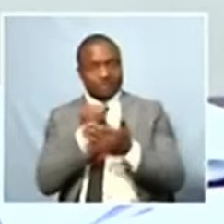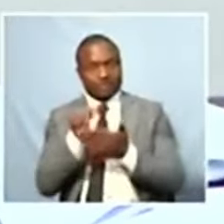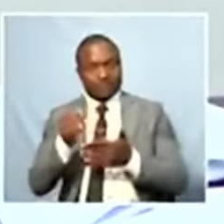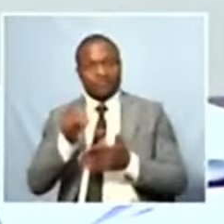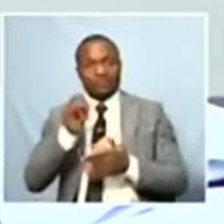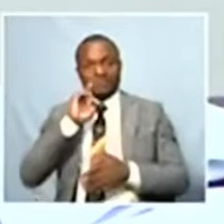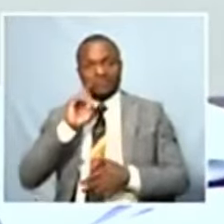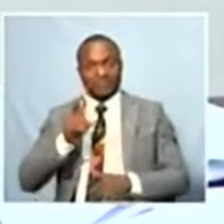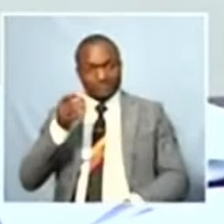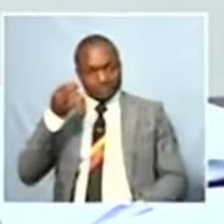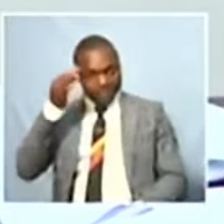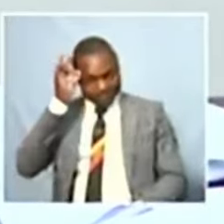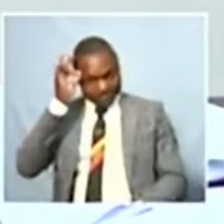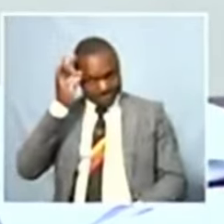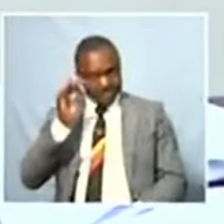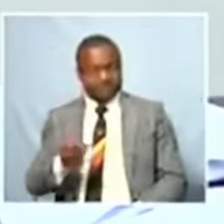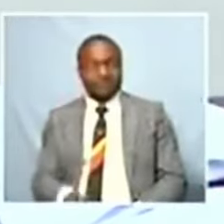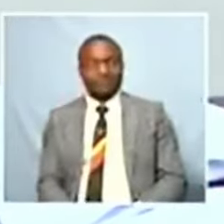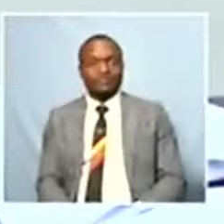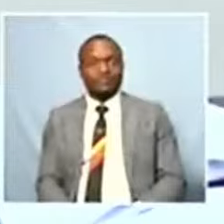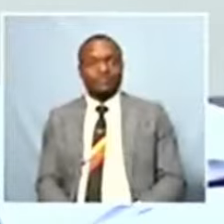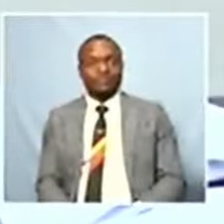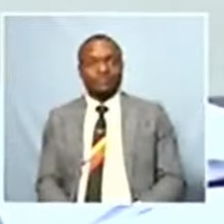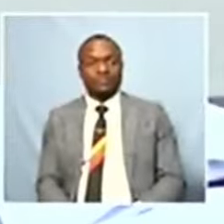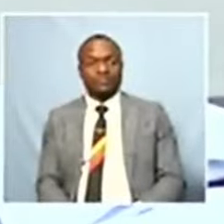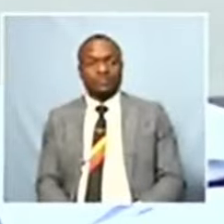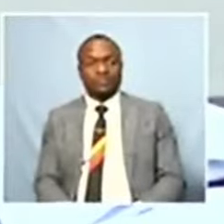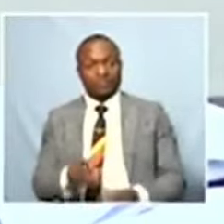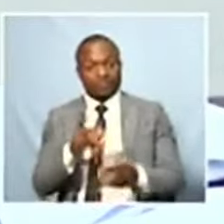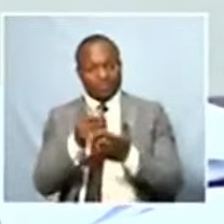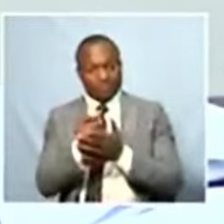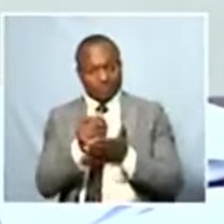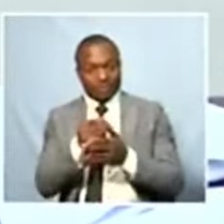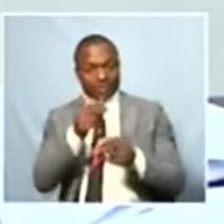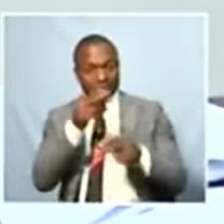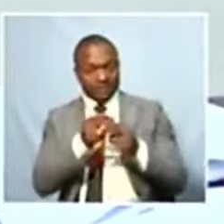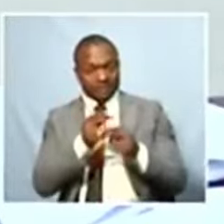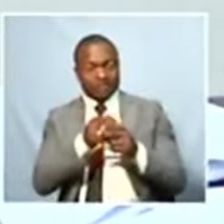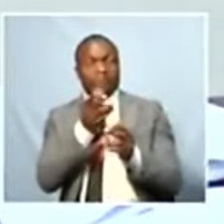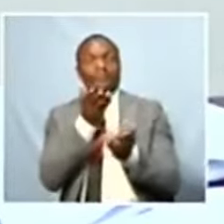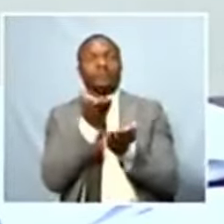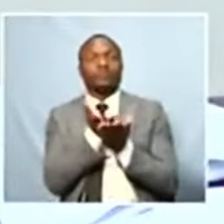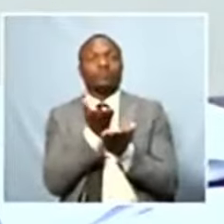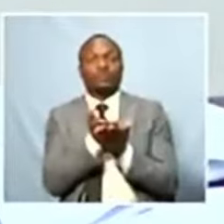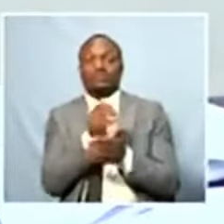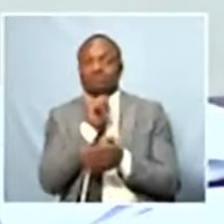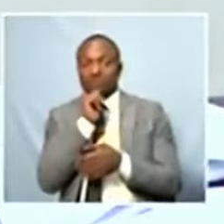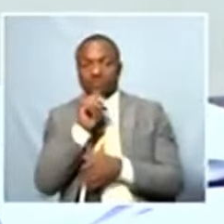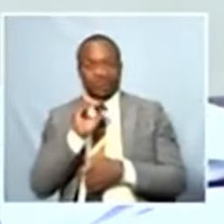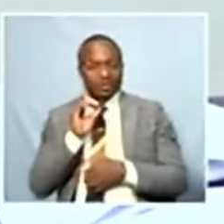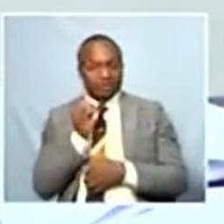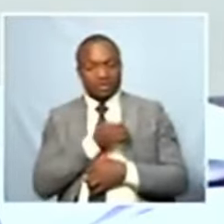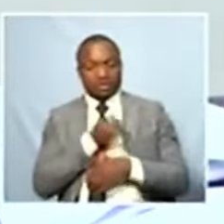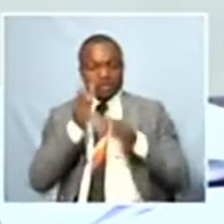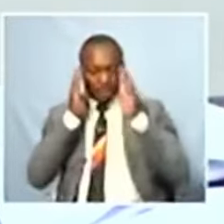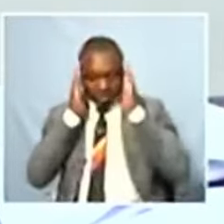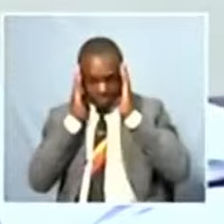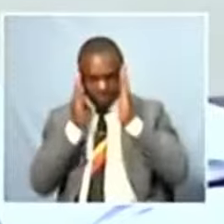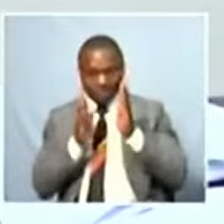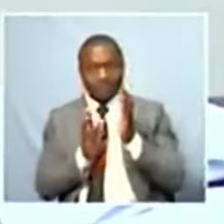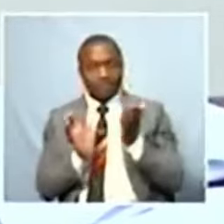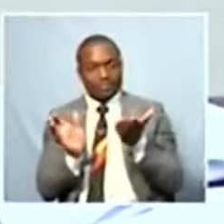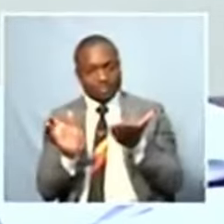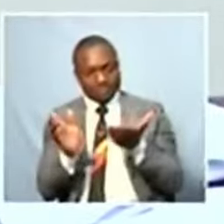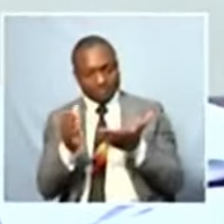account, first of all, including from the advance income tax, like the name suggests, it's not our intention to raise money